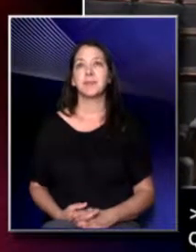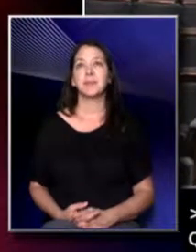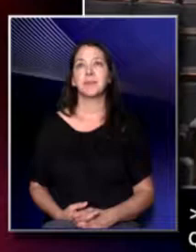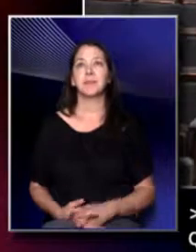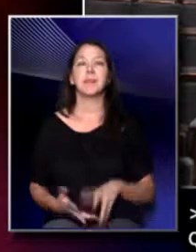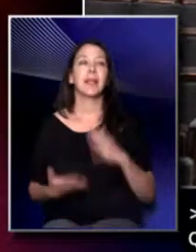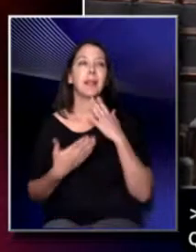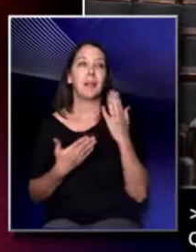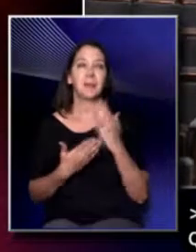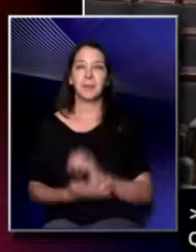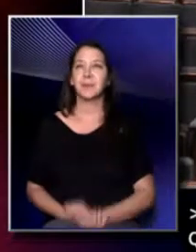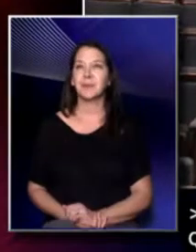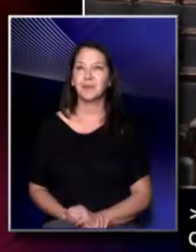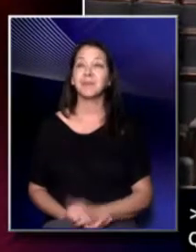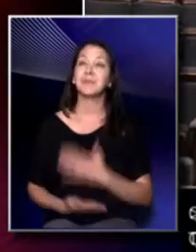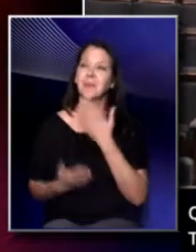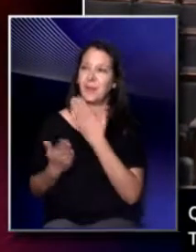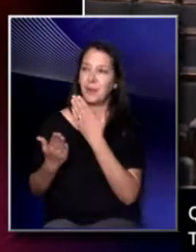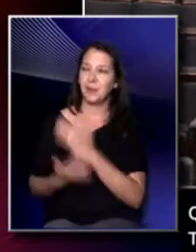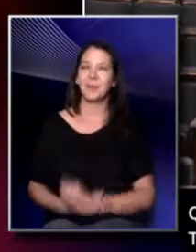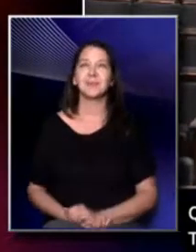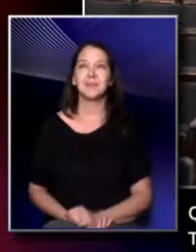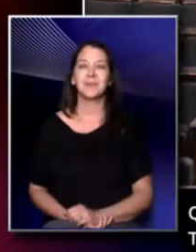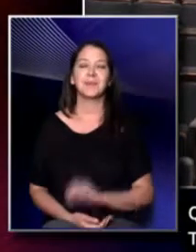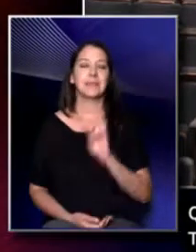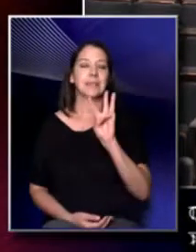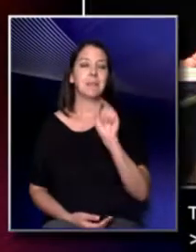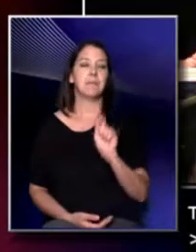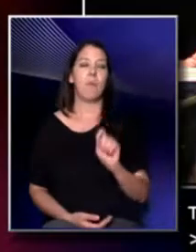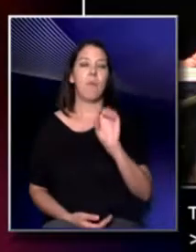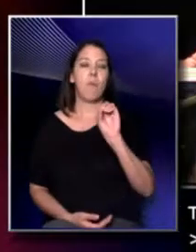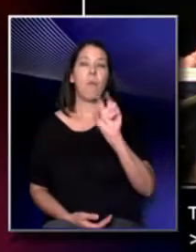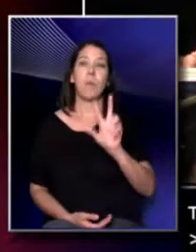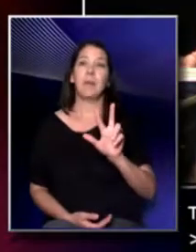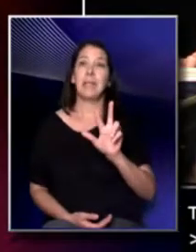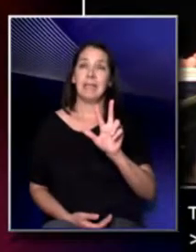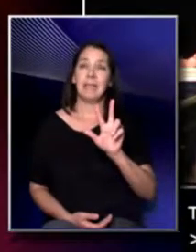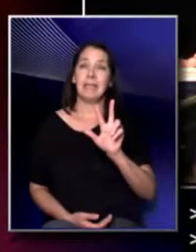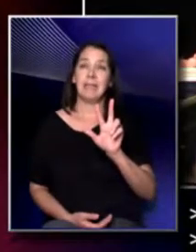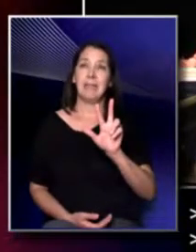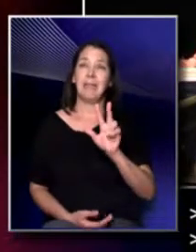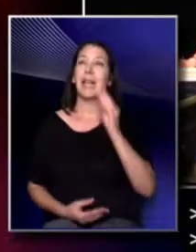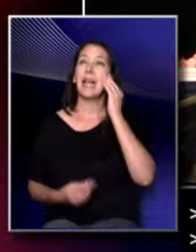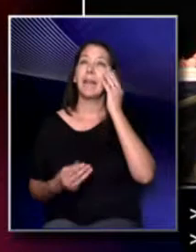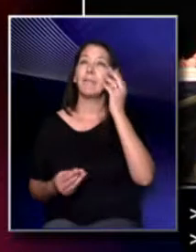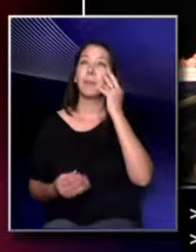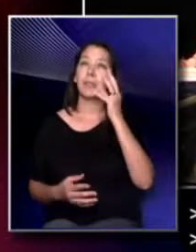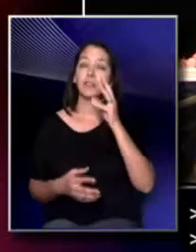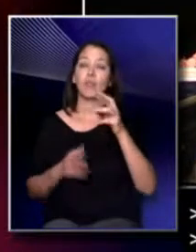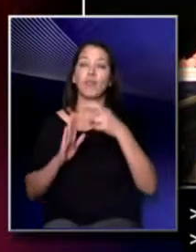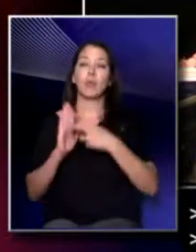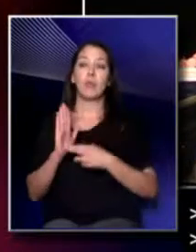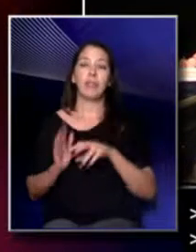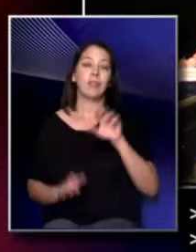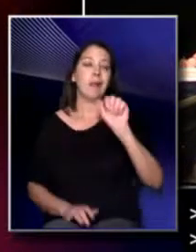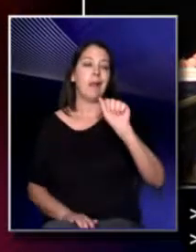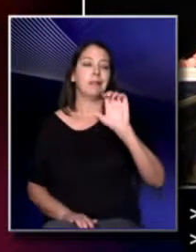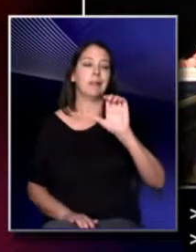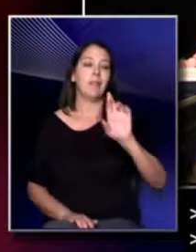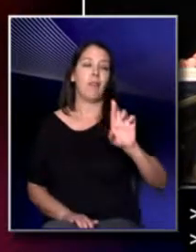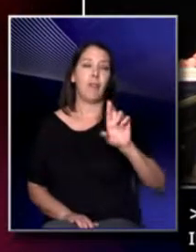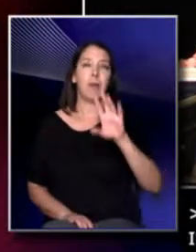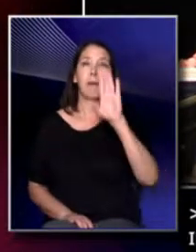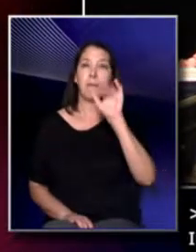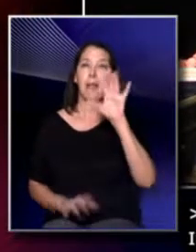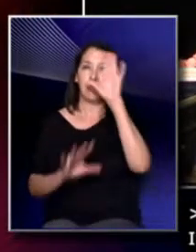Thank you. Thank you. 6.03, information item, regulation ACR by Superintendent